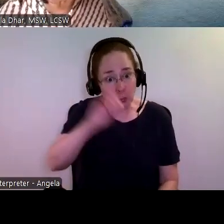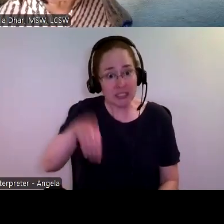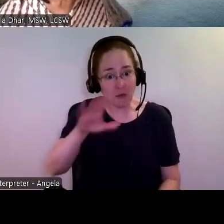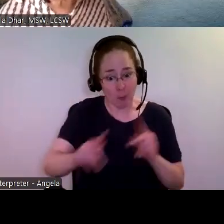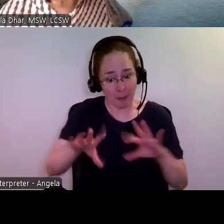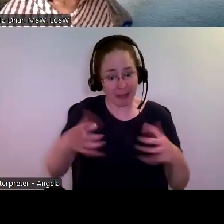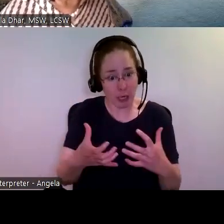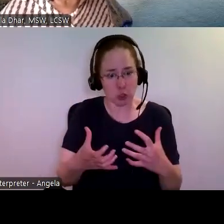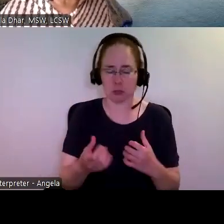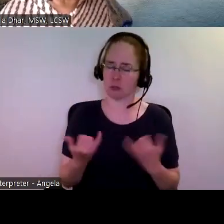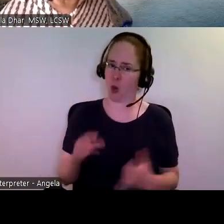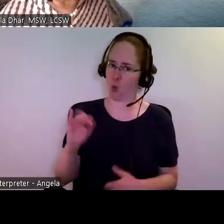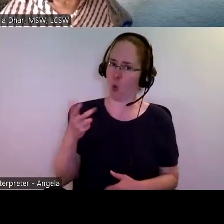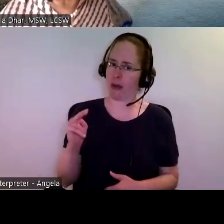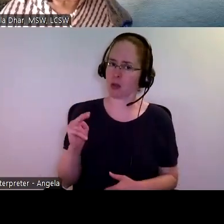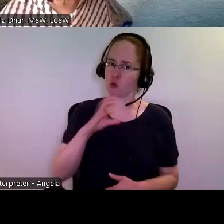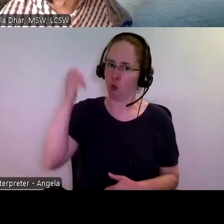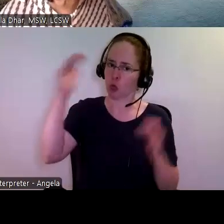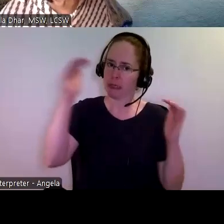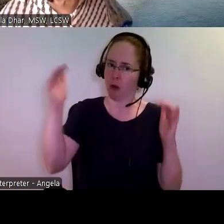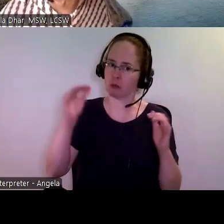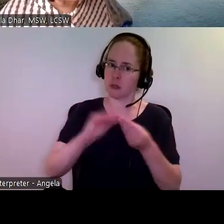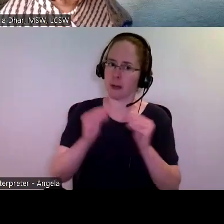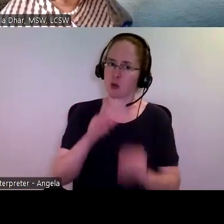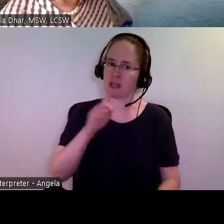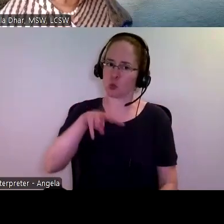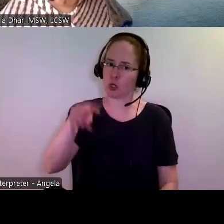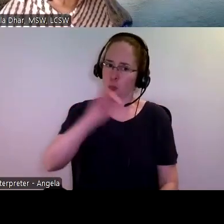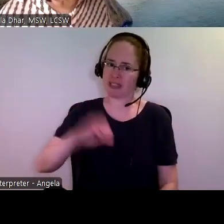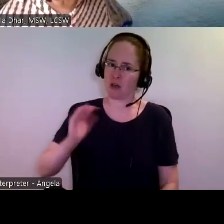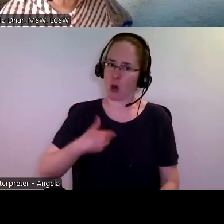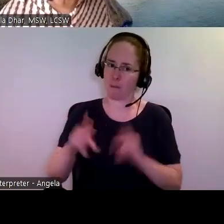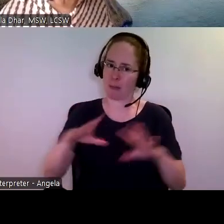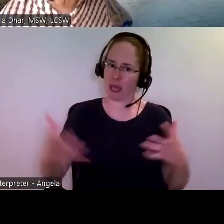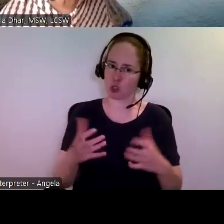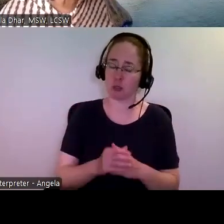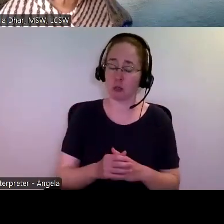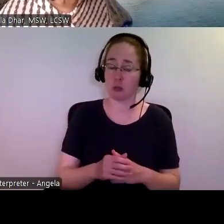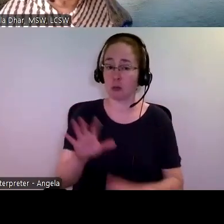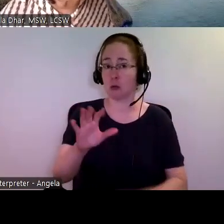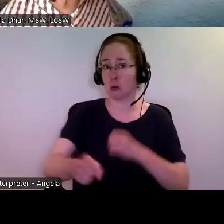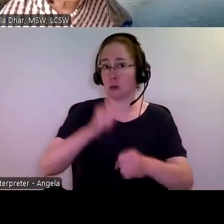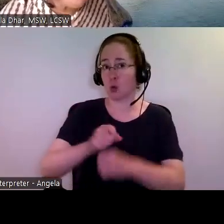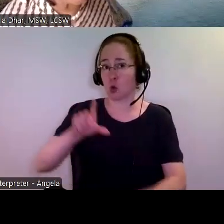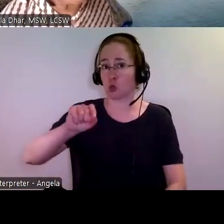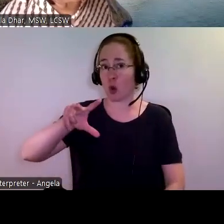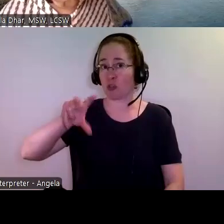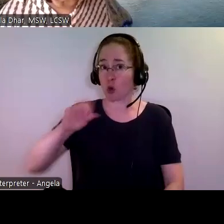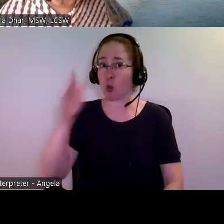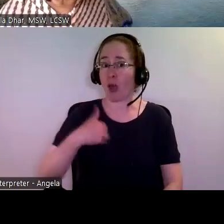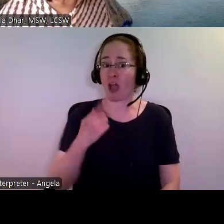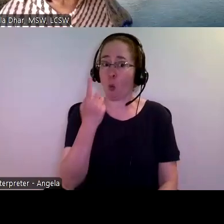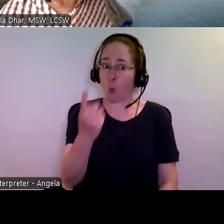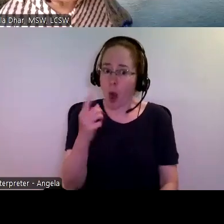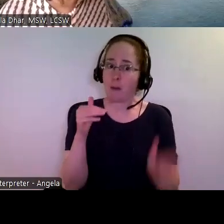currently that's what Oregon's older adult population is. And by 2030, we'll have 1 million